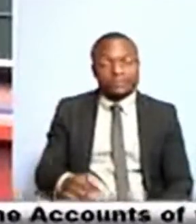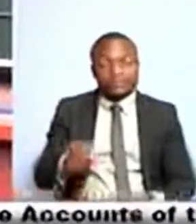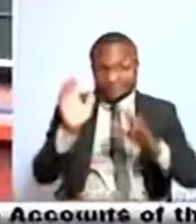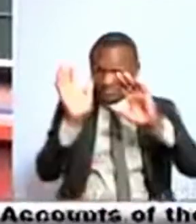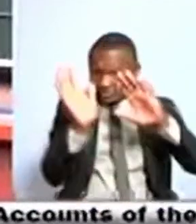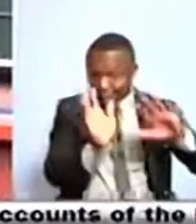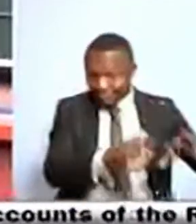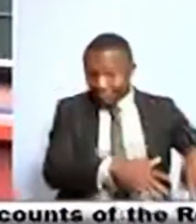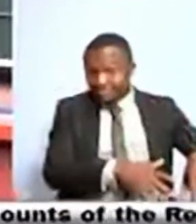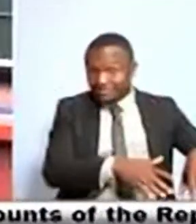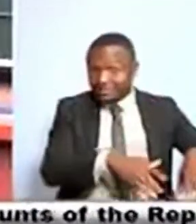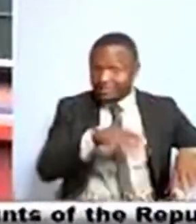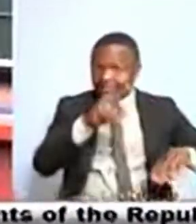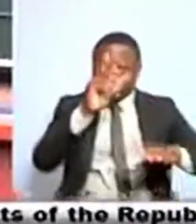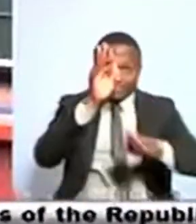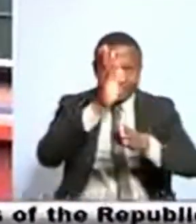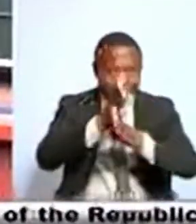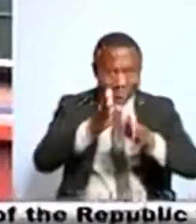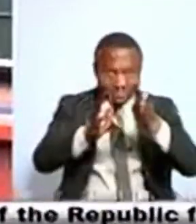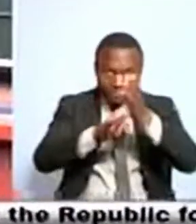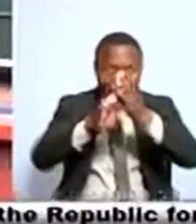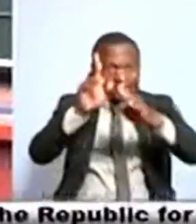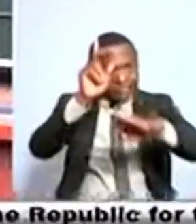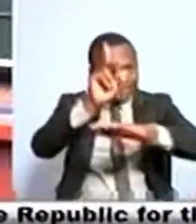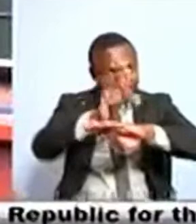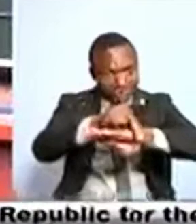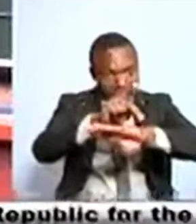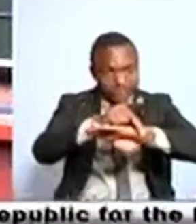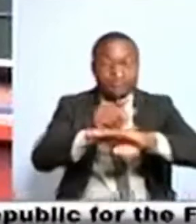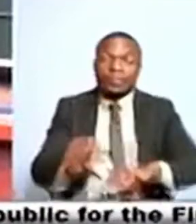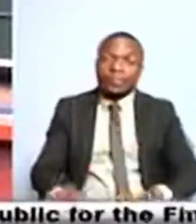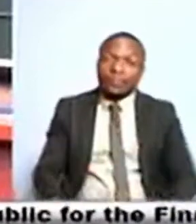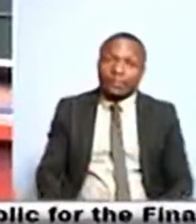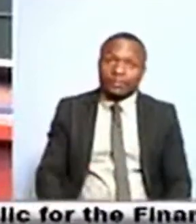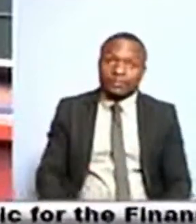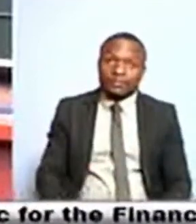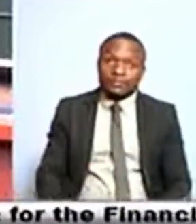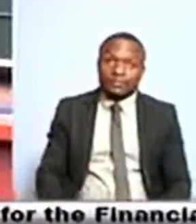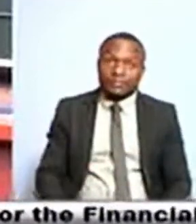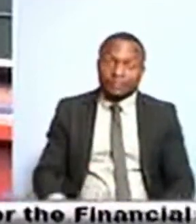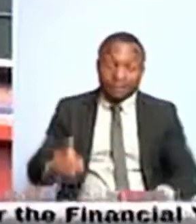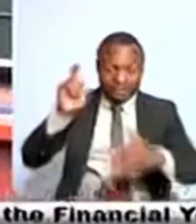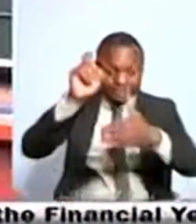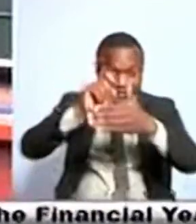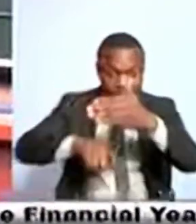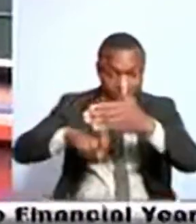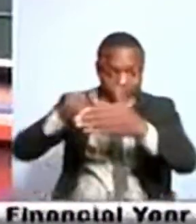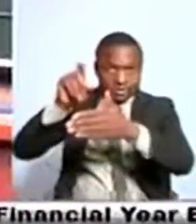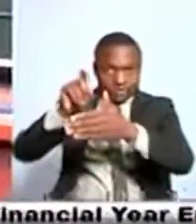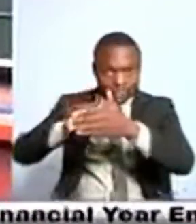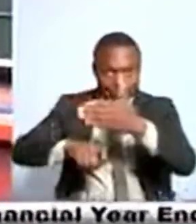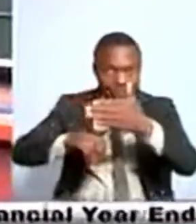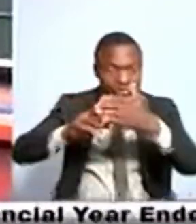abandoned infrastructure projects and the escalating costs coming out of